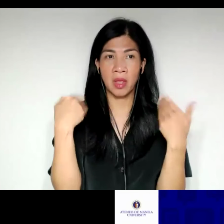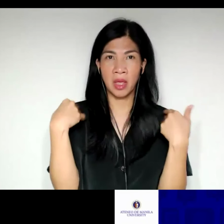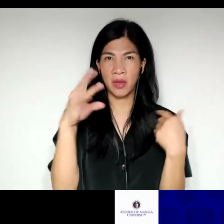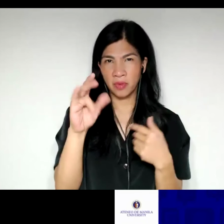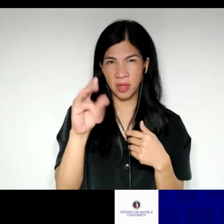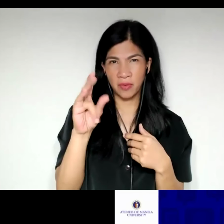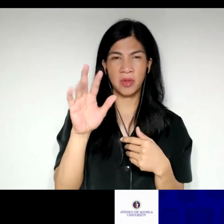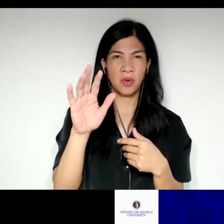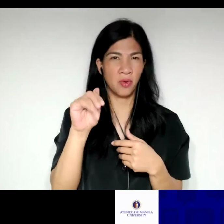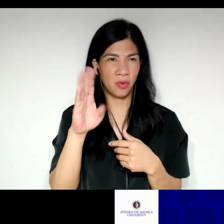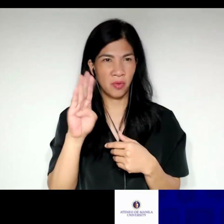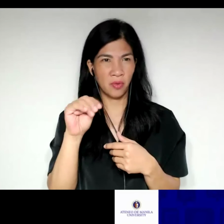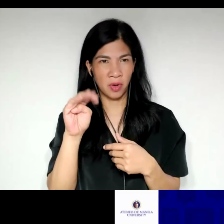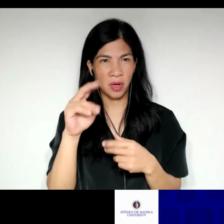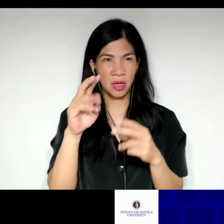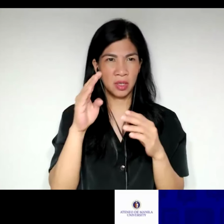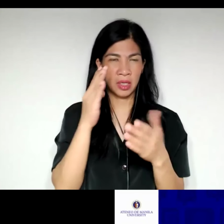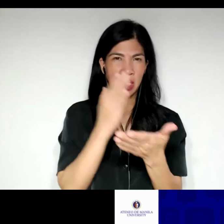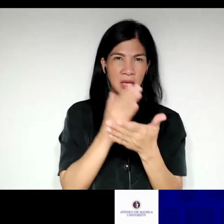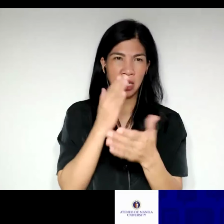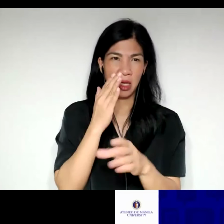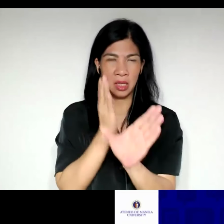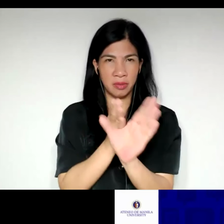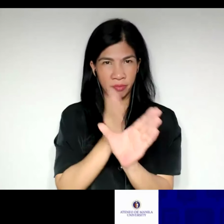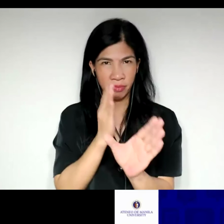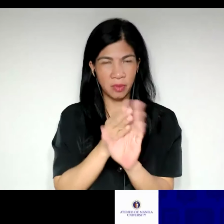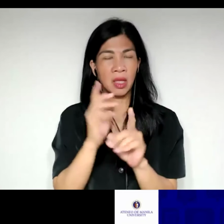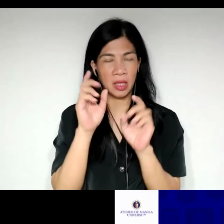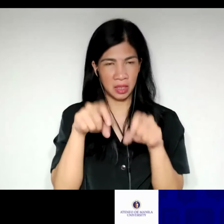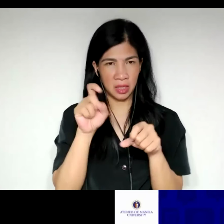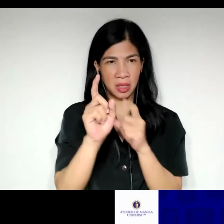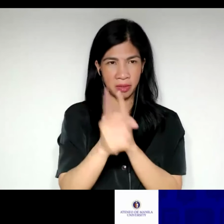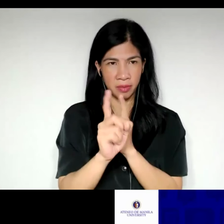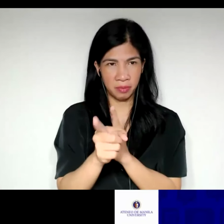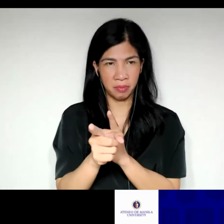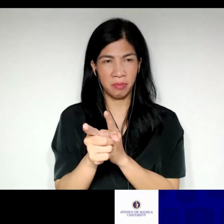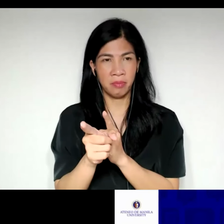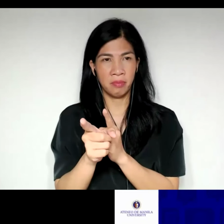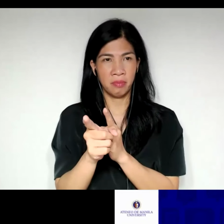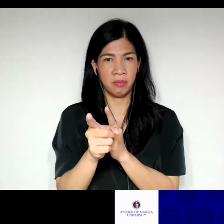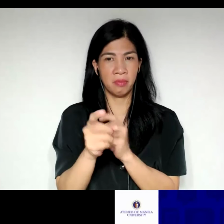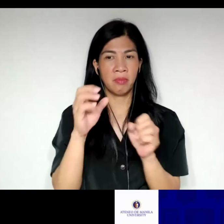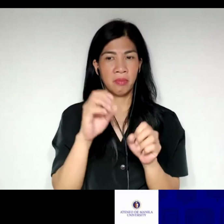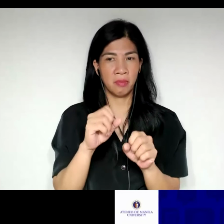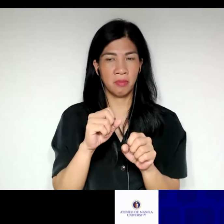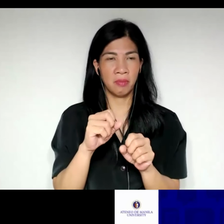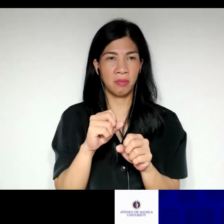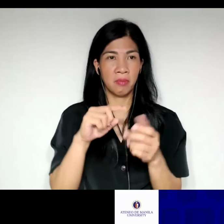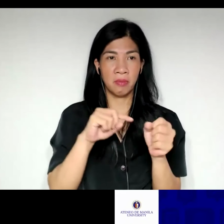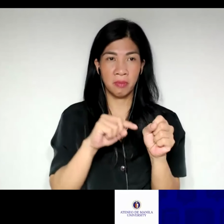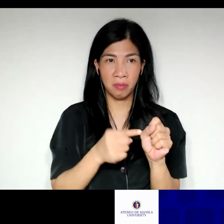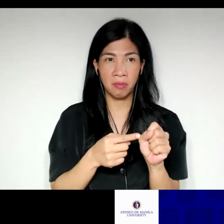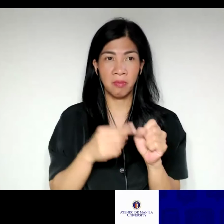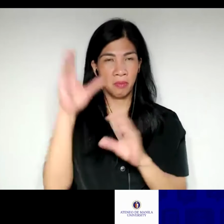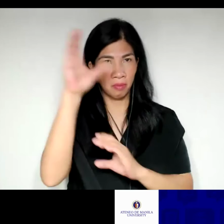or 14 hurdles that needs to be addressed. And when we talk about the looming energy crisis in the Philippines,